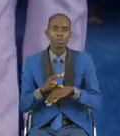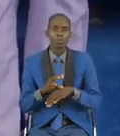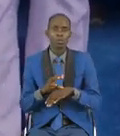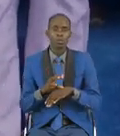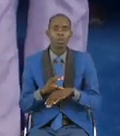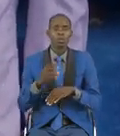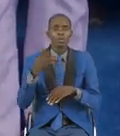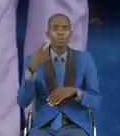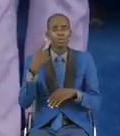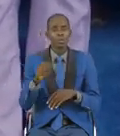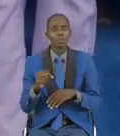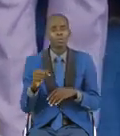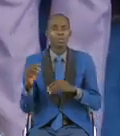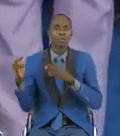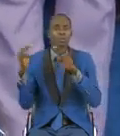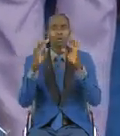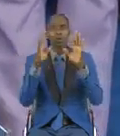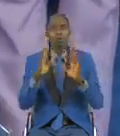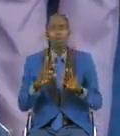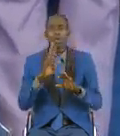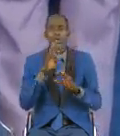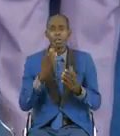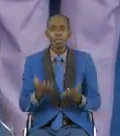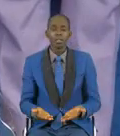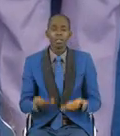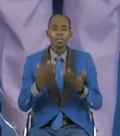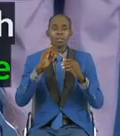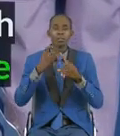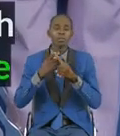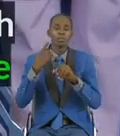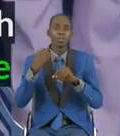Deborah's arising from the church.